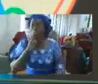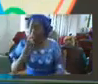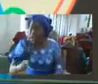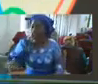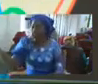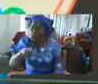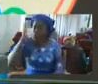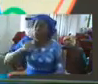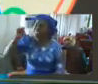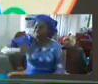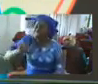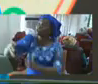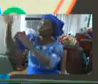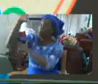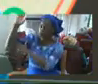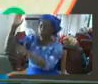You will need Him.